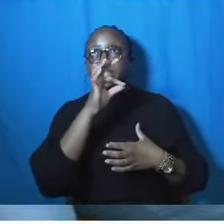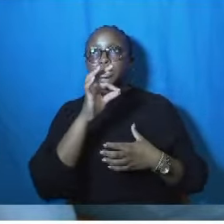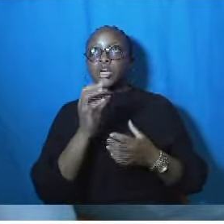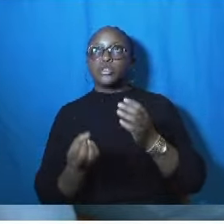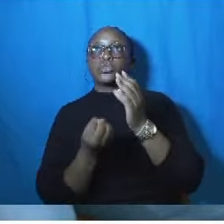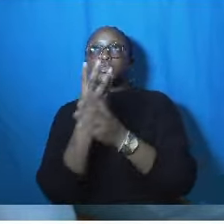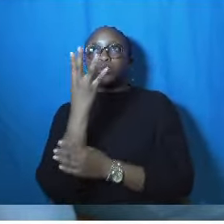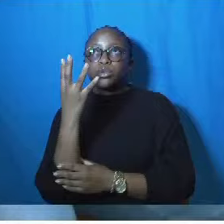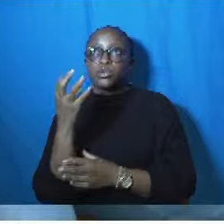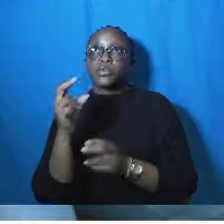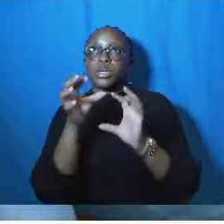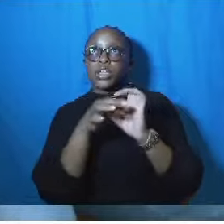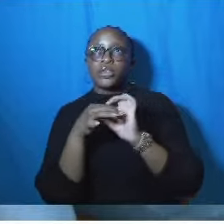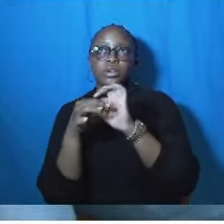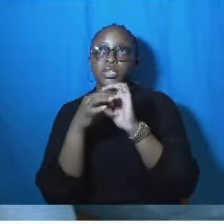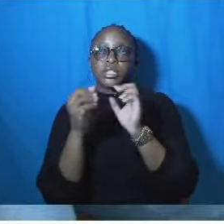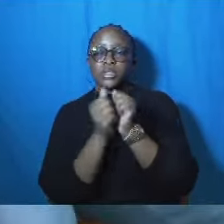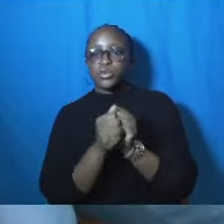another.